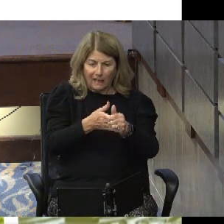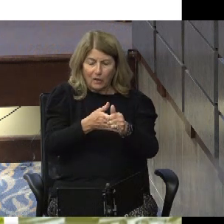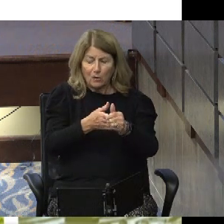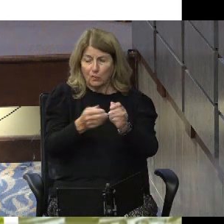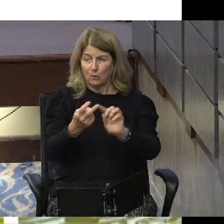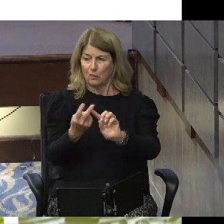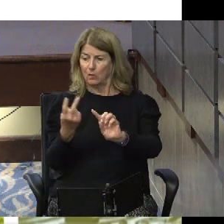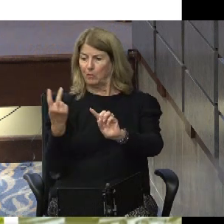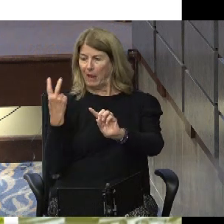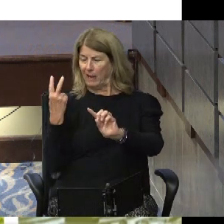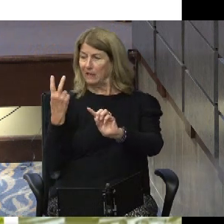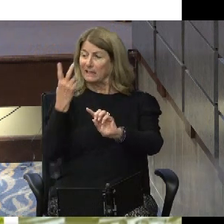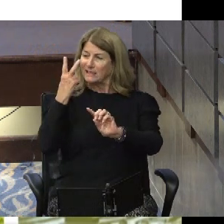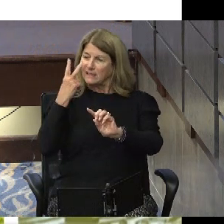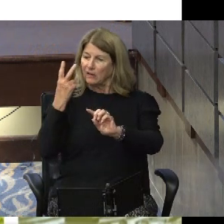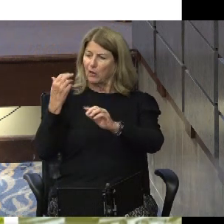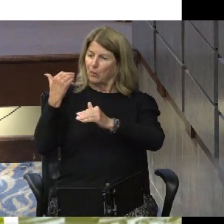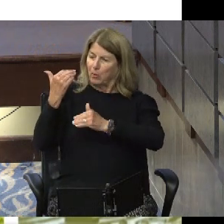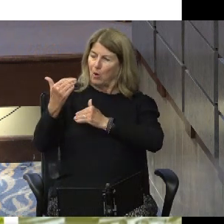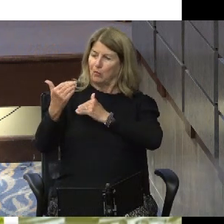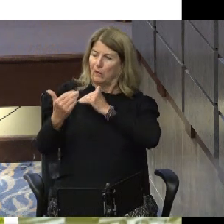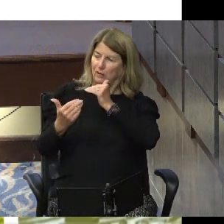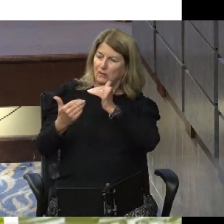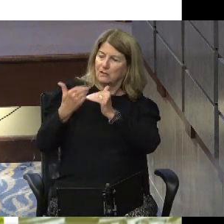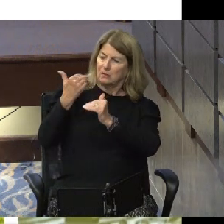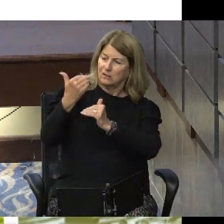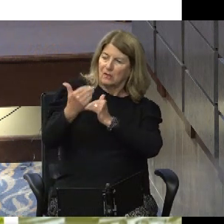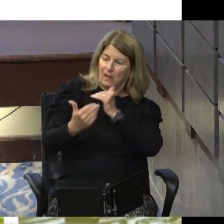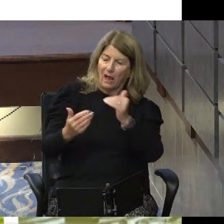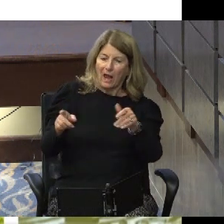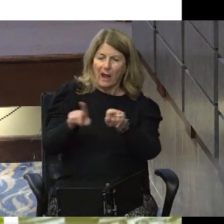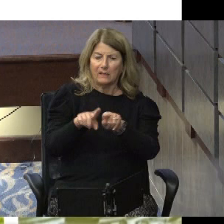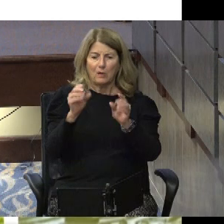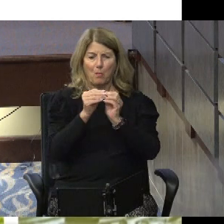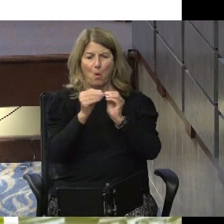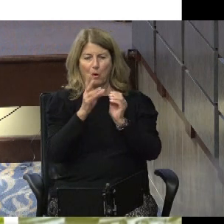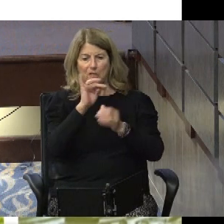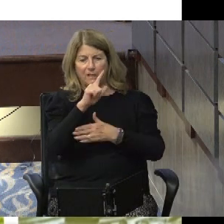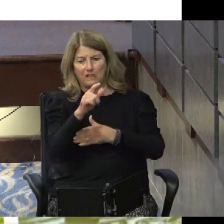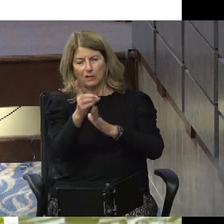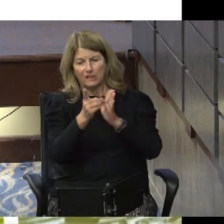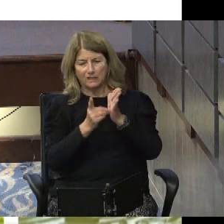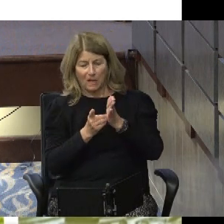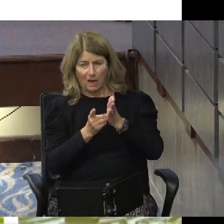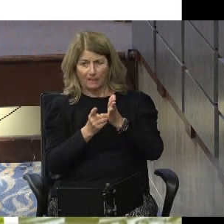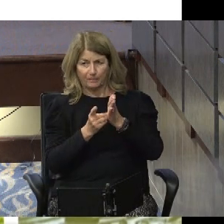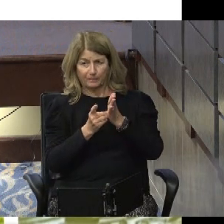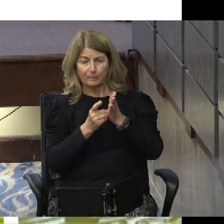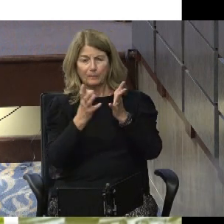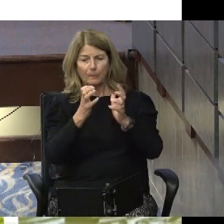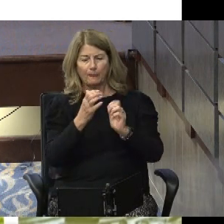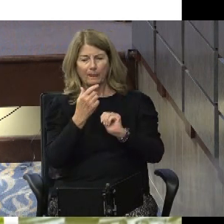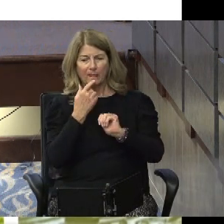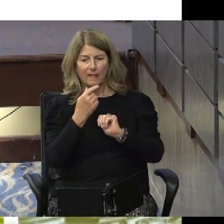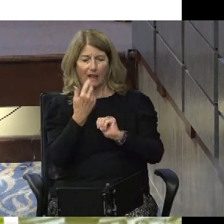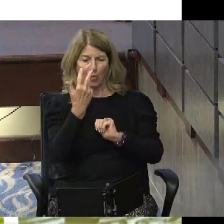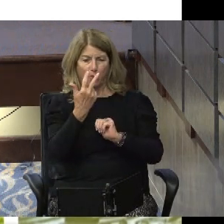and measure our progress as we give more detailed formal design to all of the elements. And I wanted to highlight